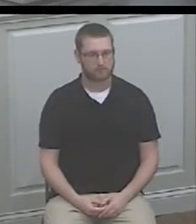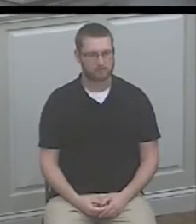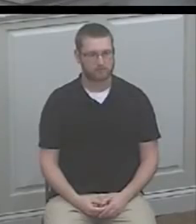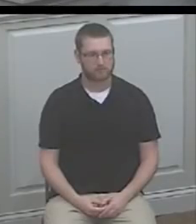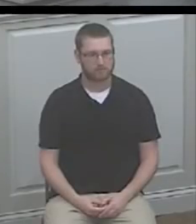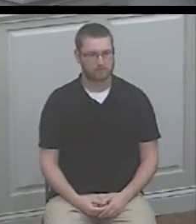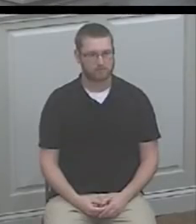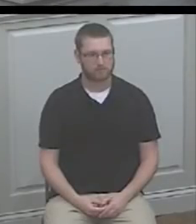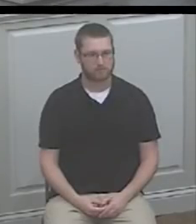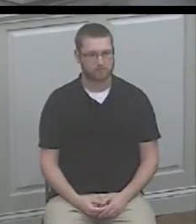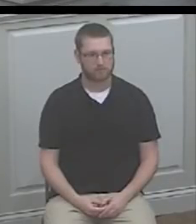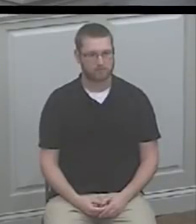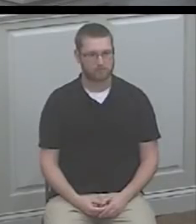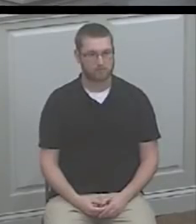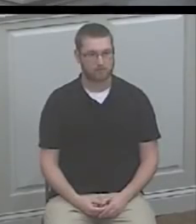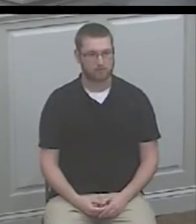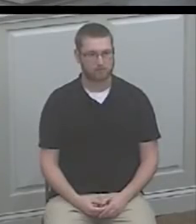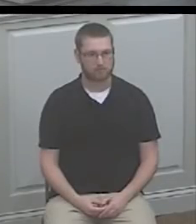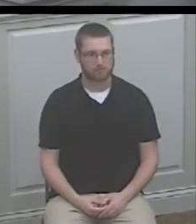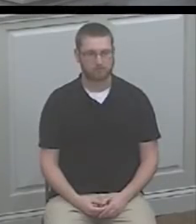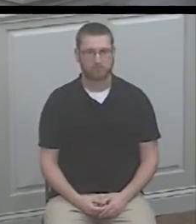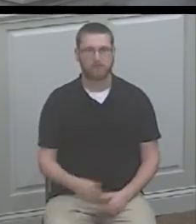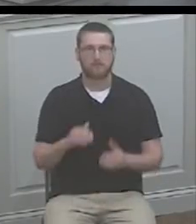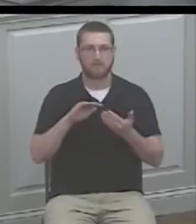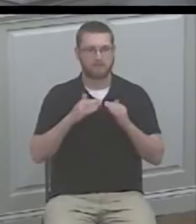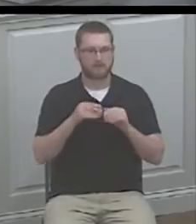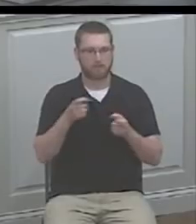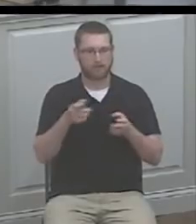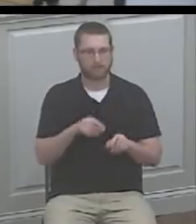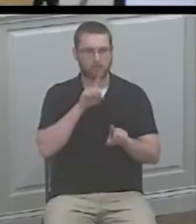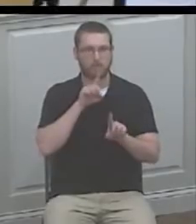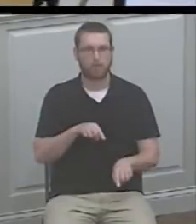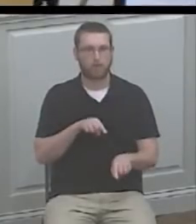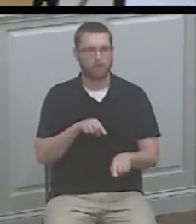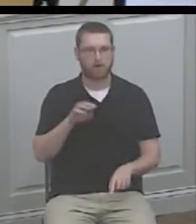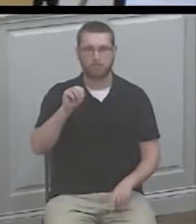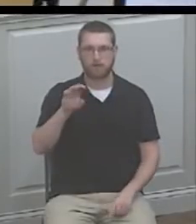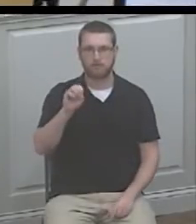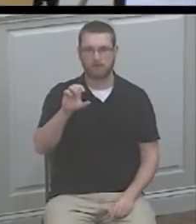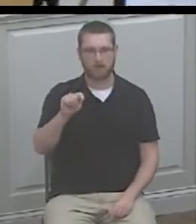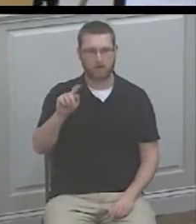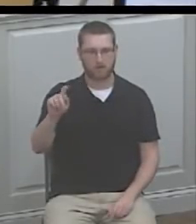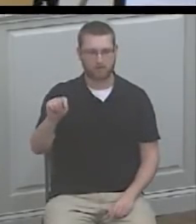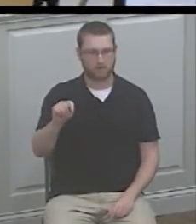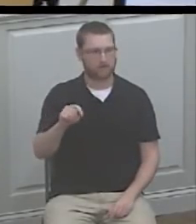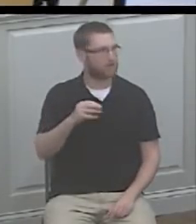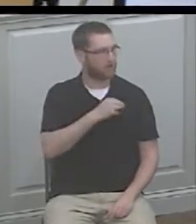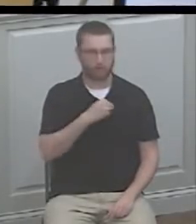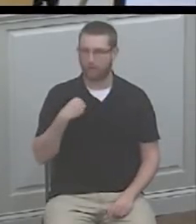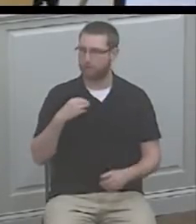good. If there's nothing else for Ms. Lester, we'll move right on to the city manager report. Mr. Scott? Yes, sir. Mr. Mayor and members of the